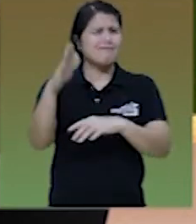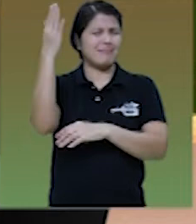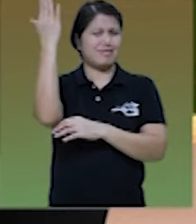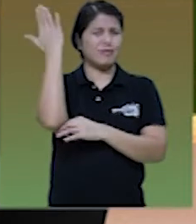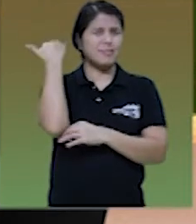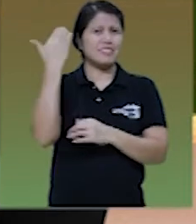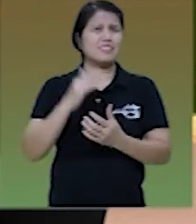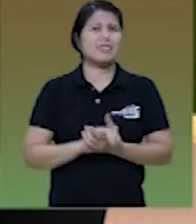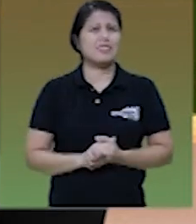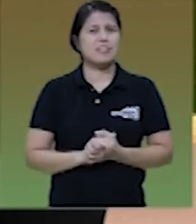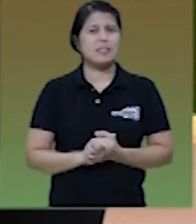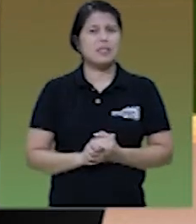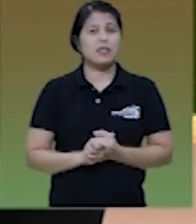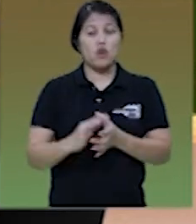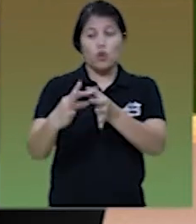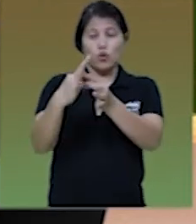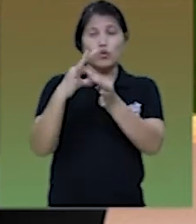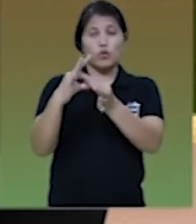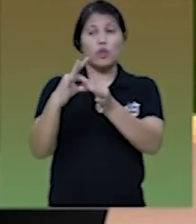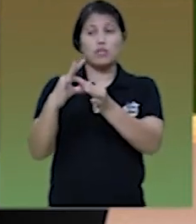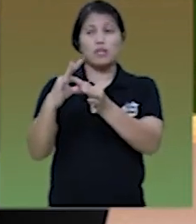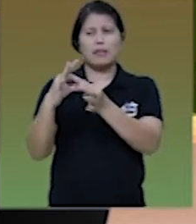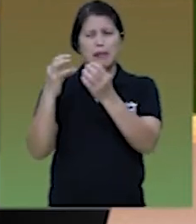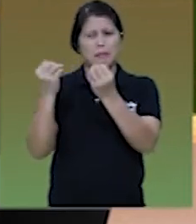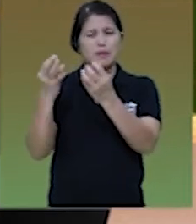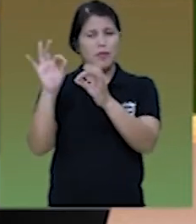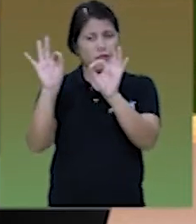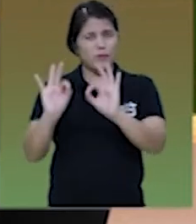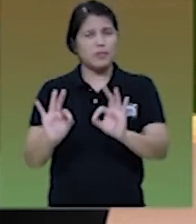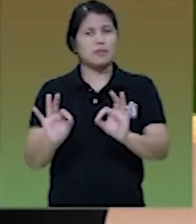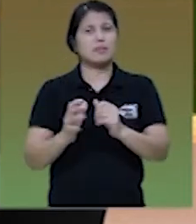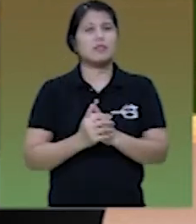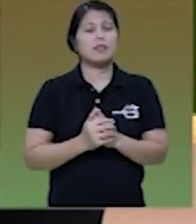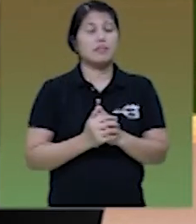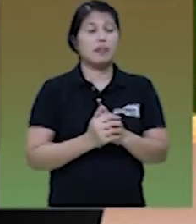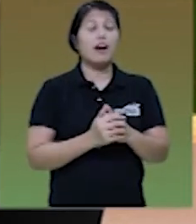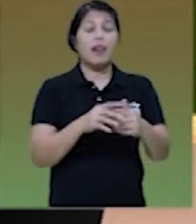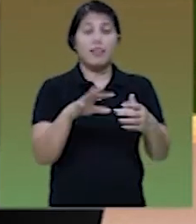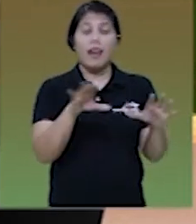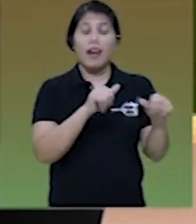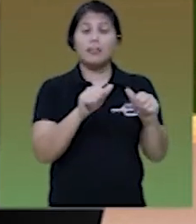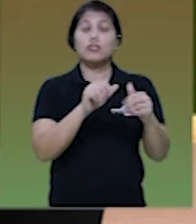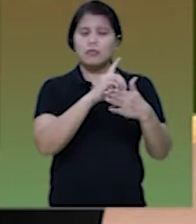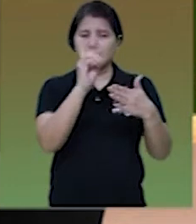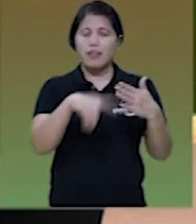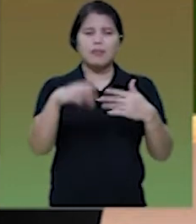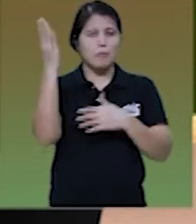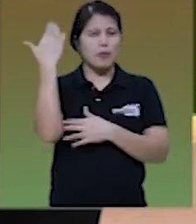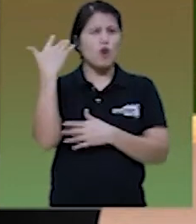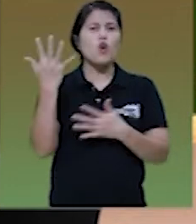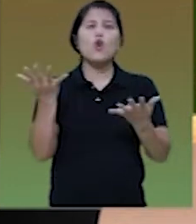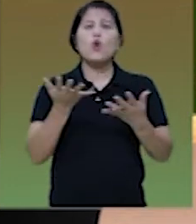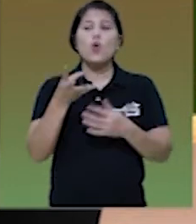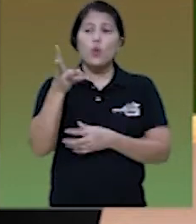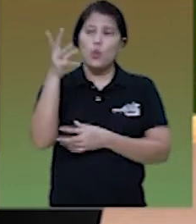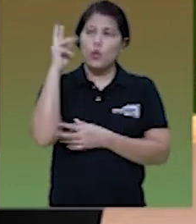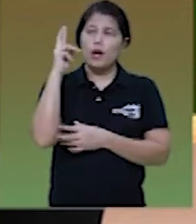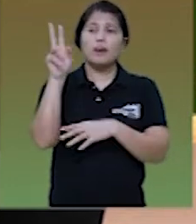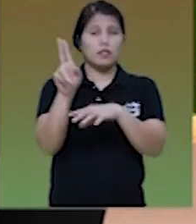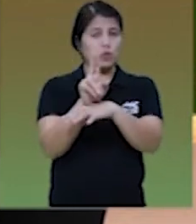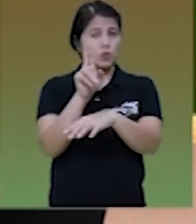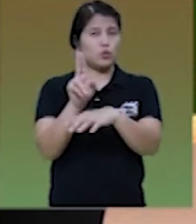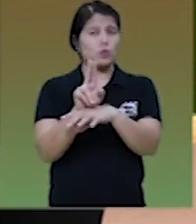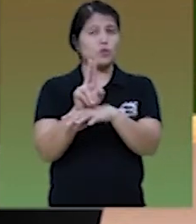the past. To connect a plural subject to an action done in the past, where is